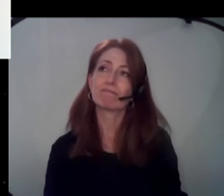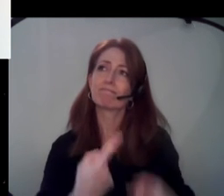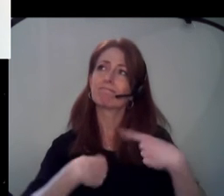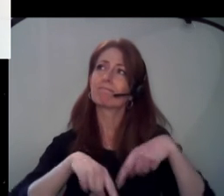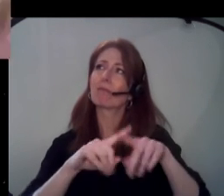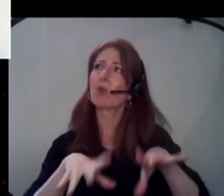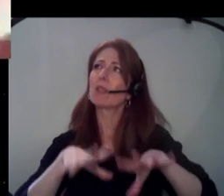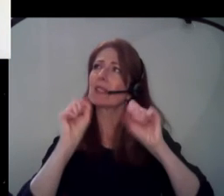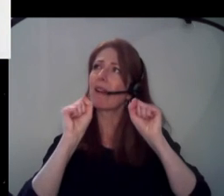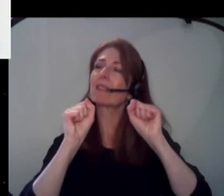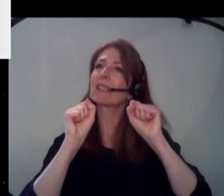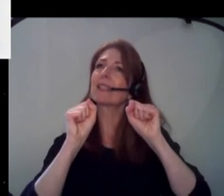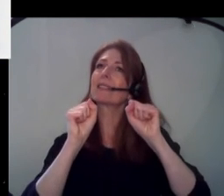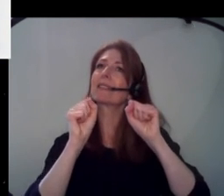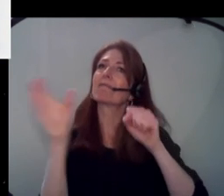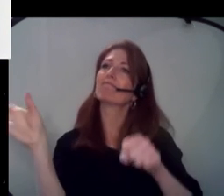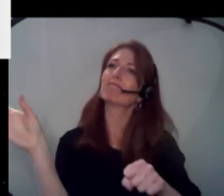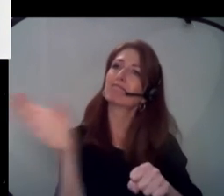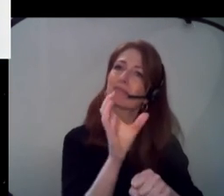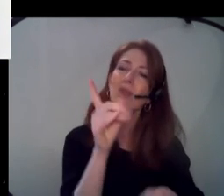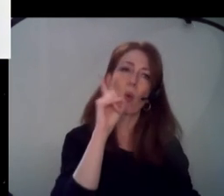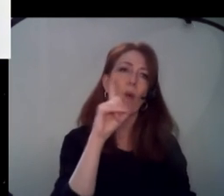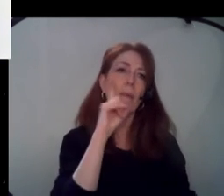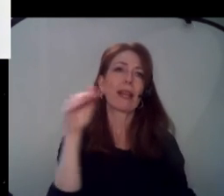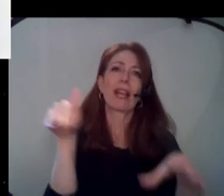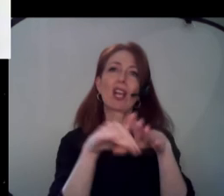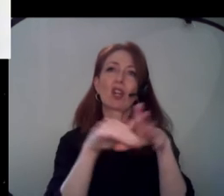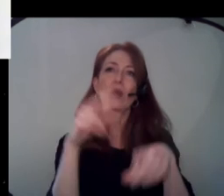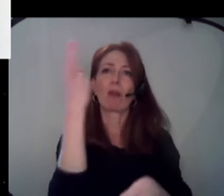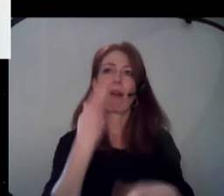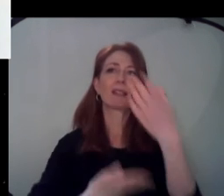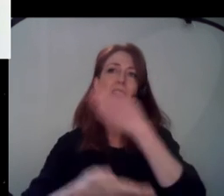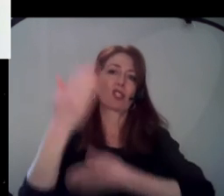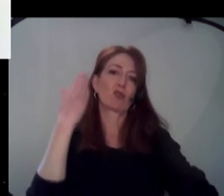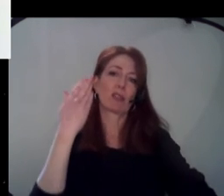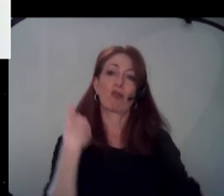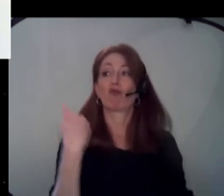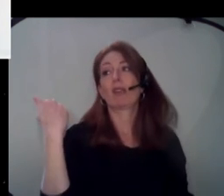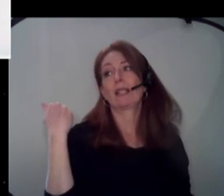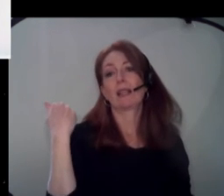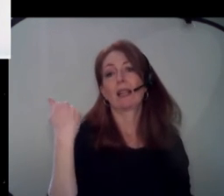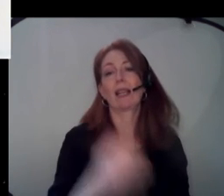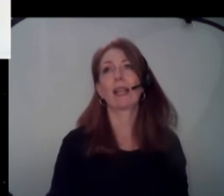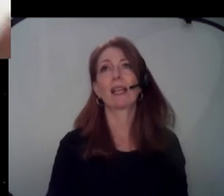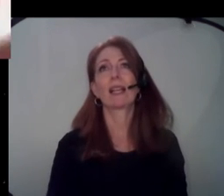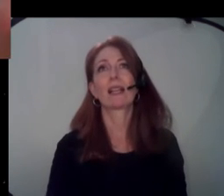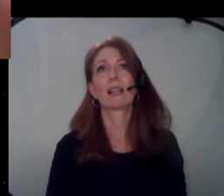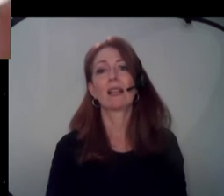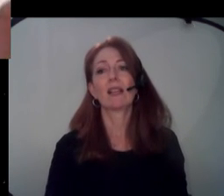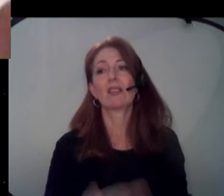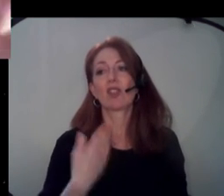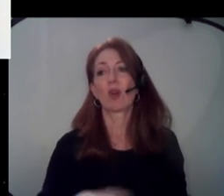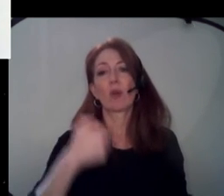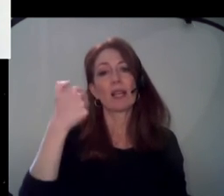we've started to put some of these women back into art history over the past few decades. So going back into the 16th century to women